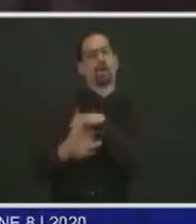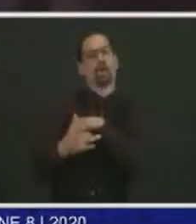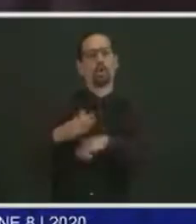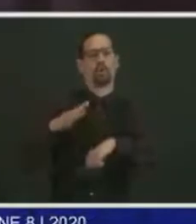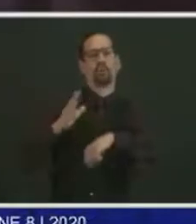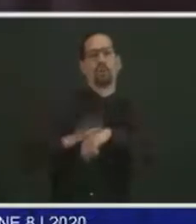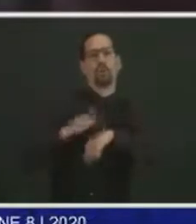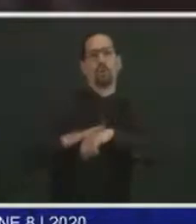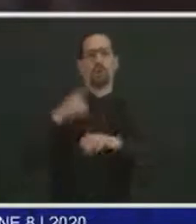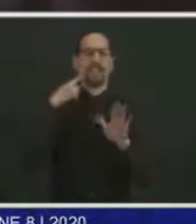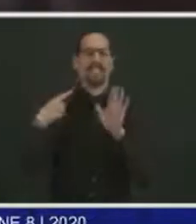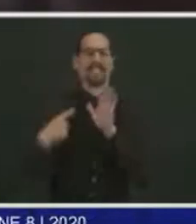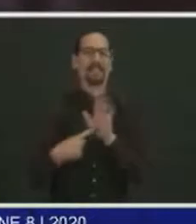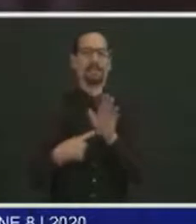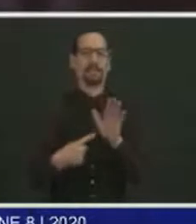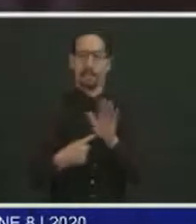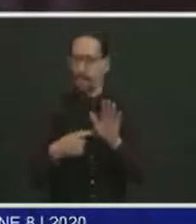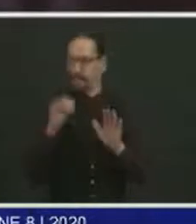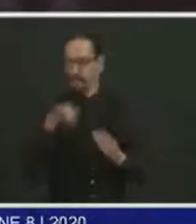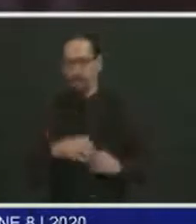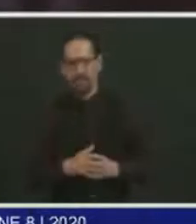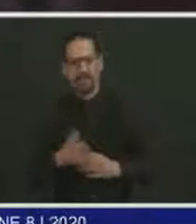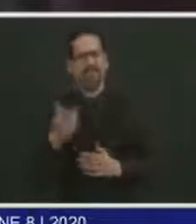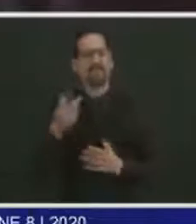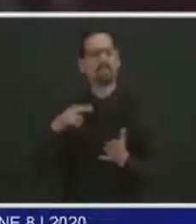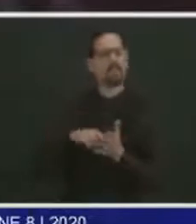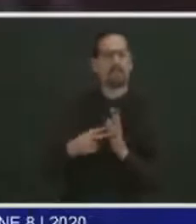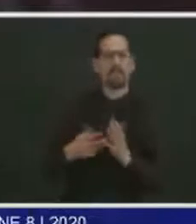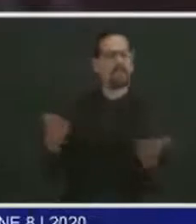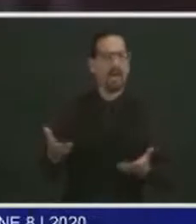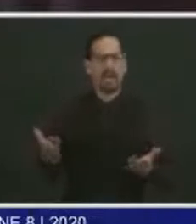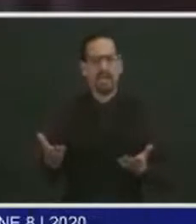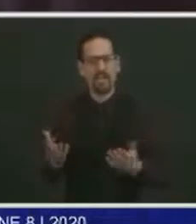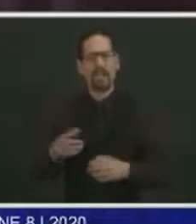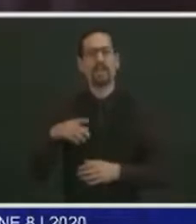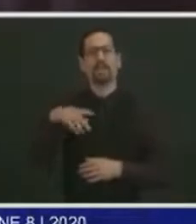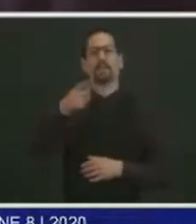So people who aren't sick, testing people who don't feel sick at all